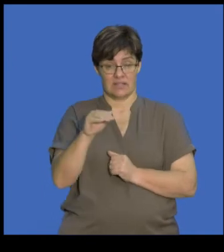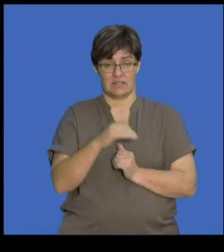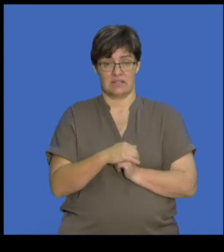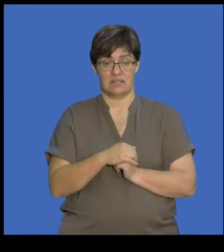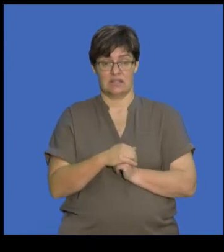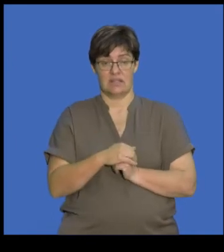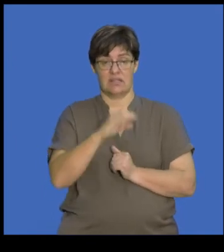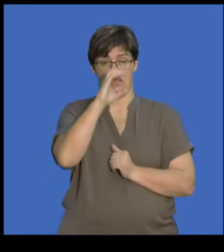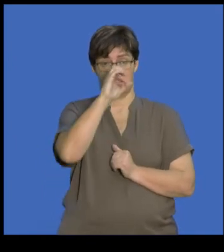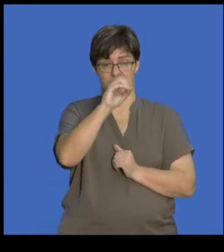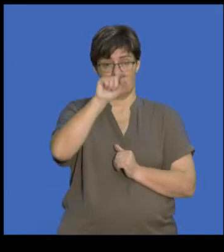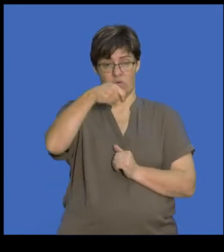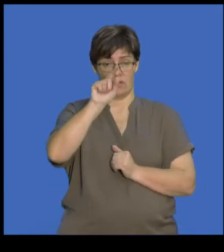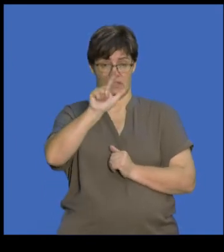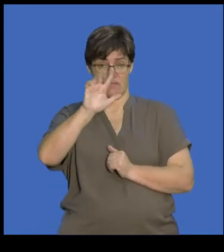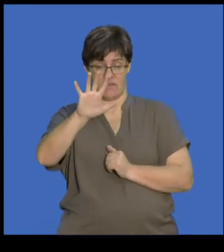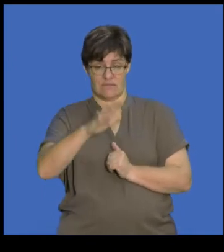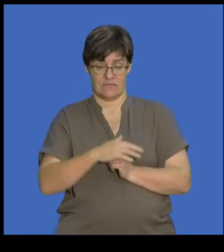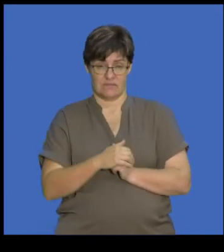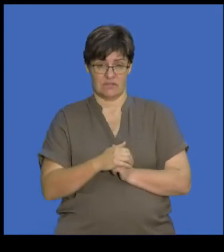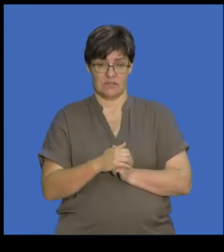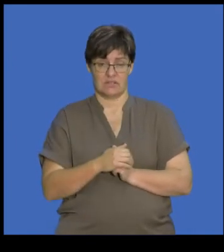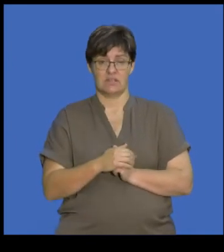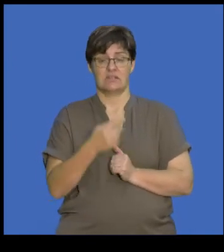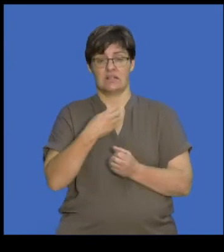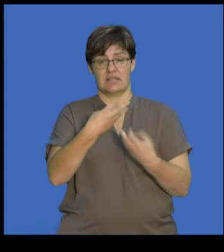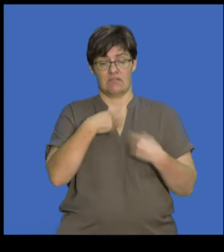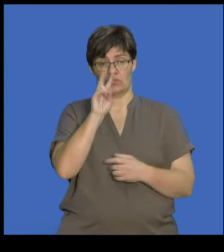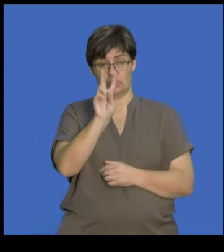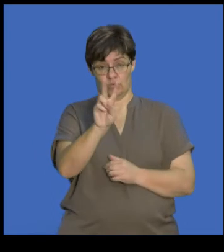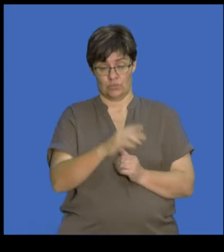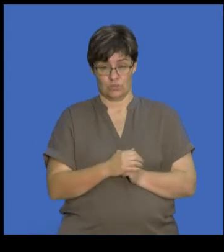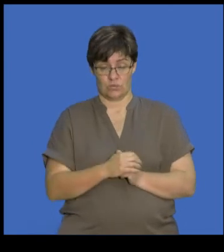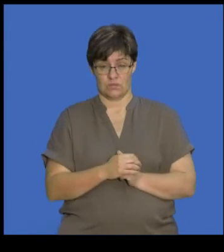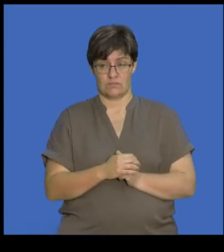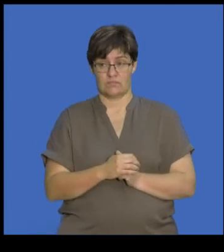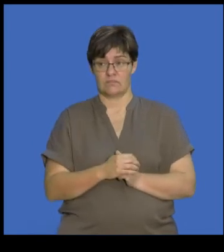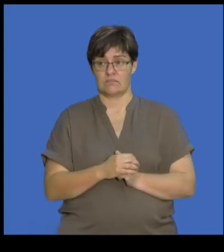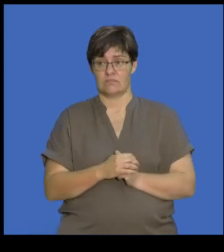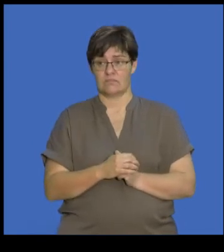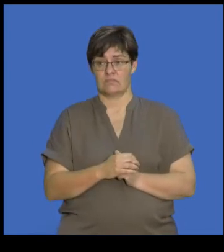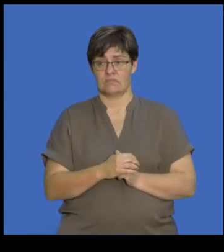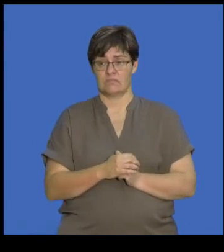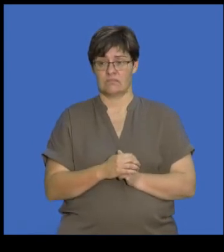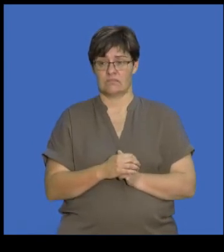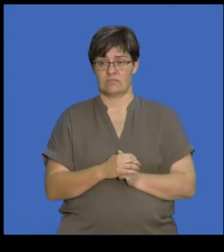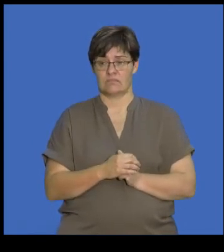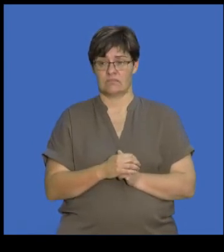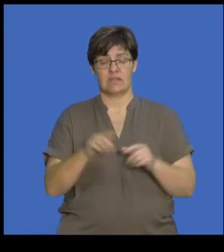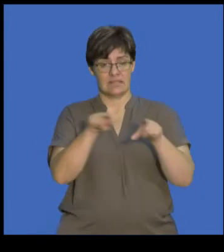current, 0.75. This actually gives us 2, okay? So we've got 2 there. The same goes for